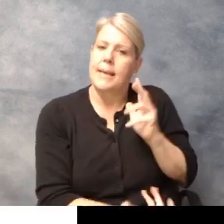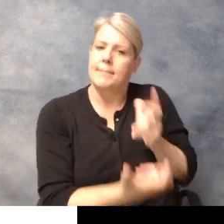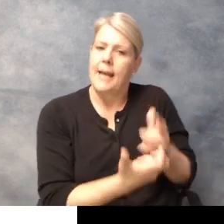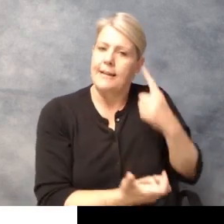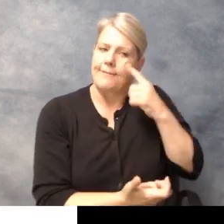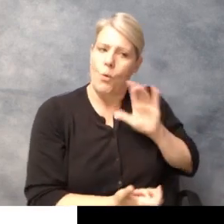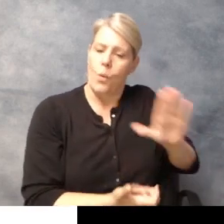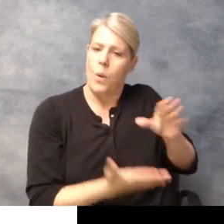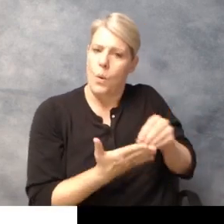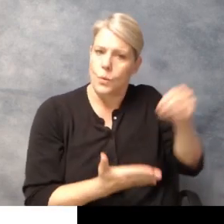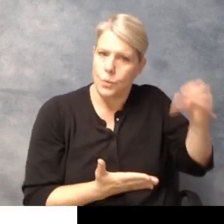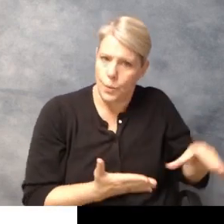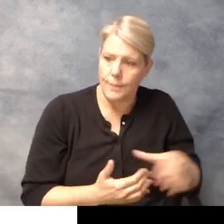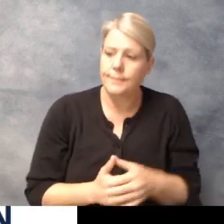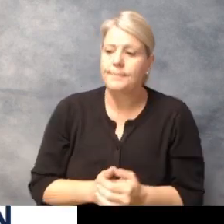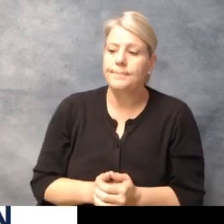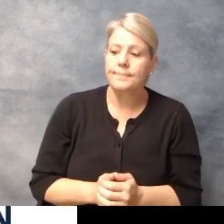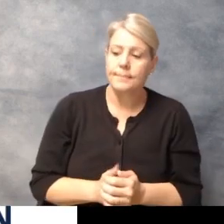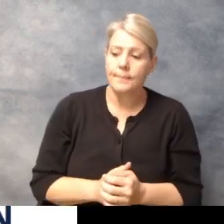student.